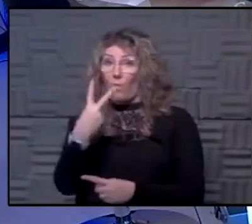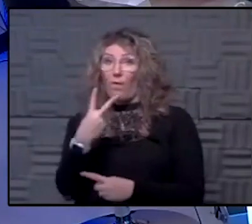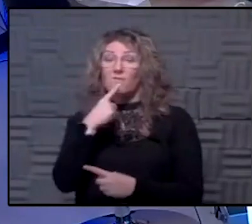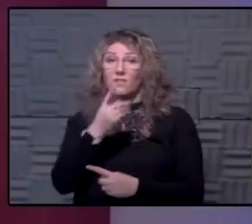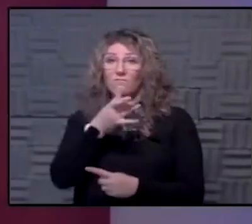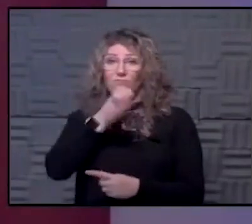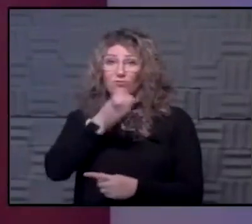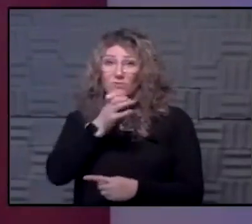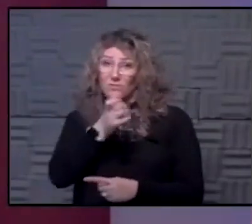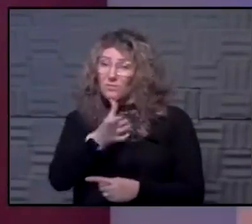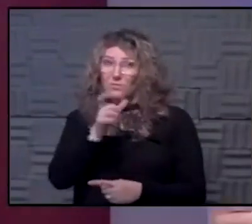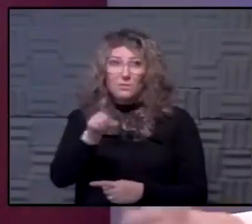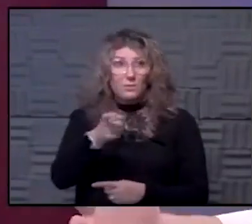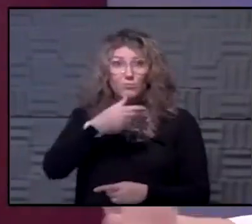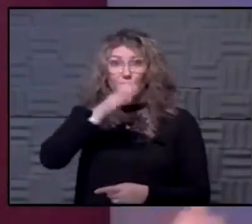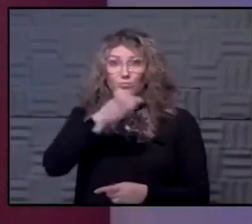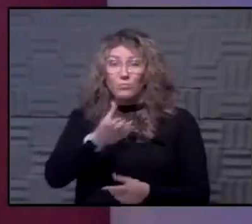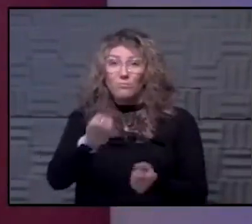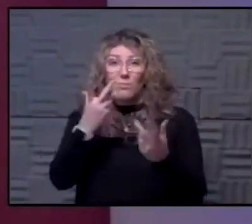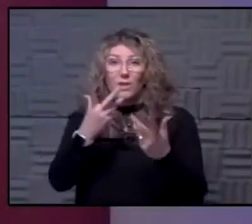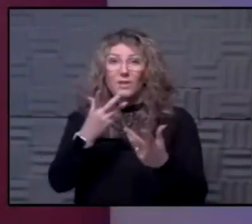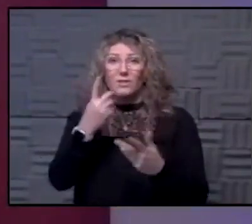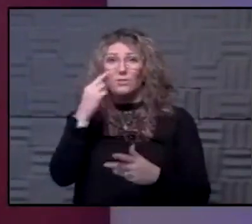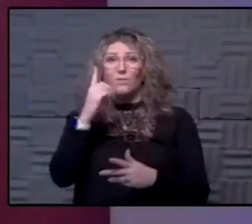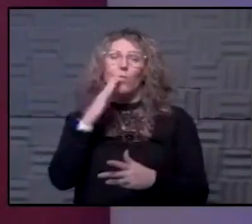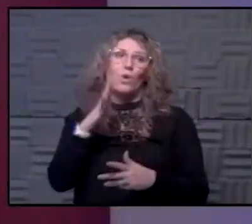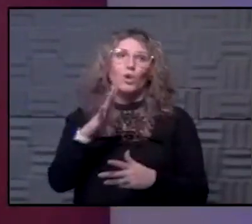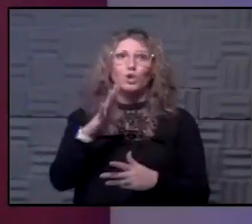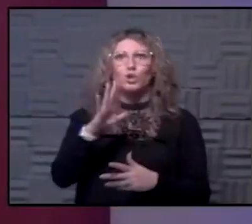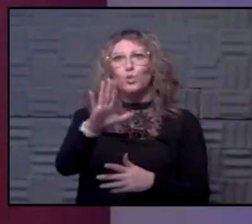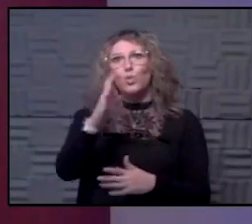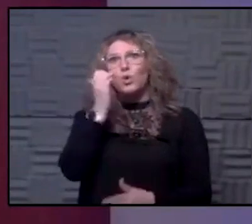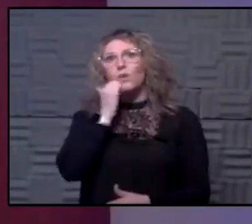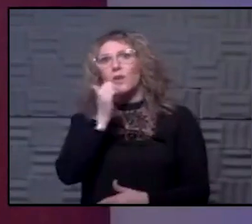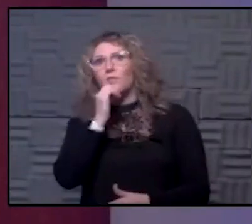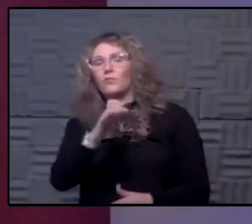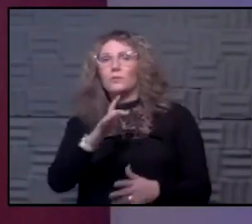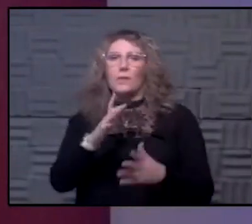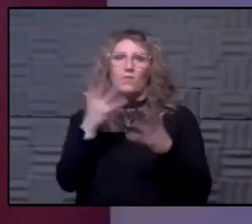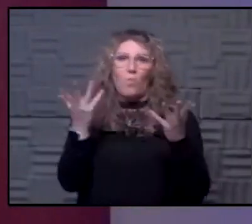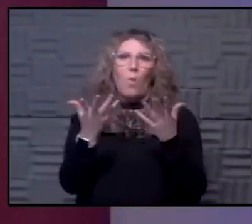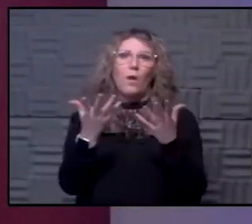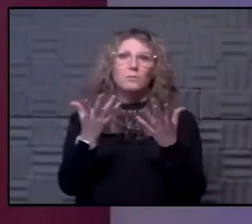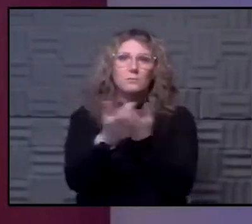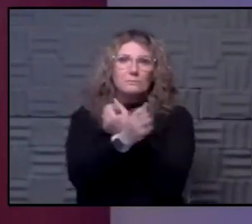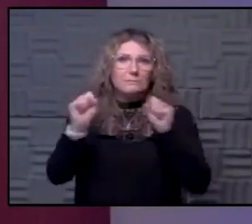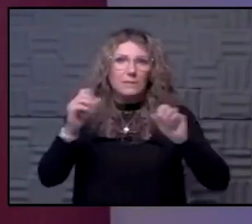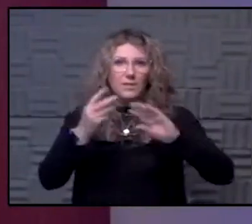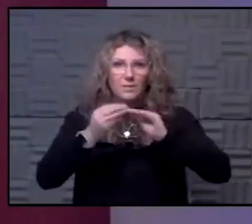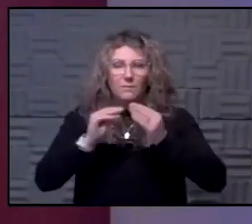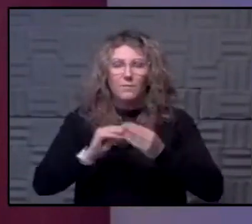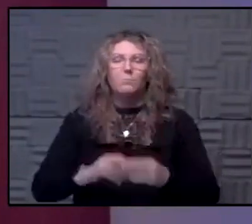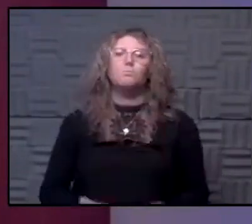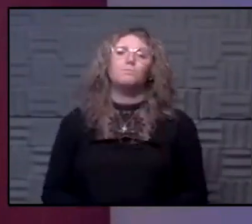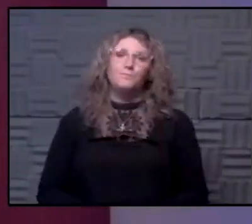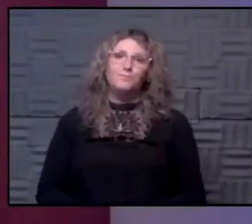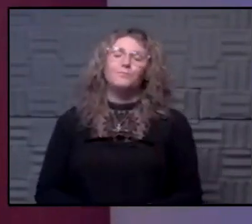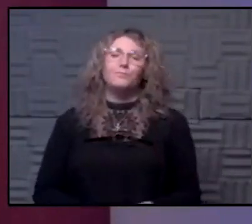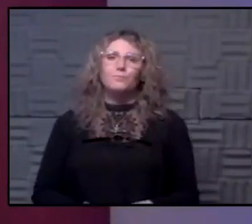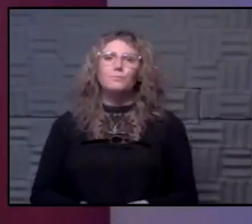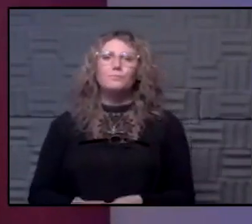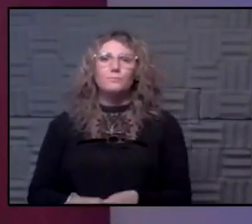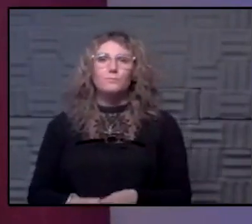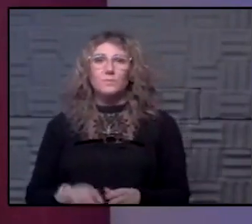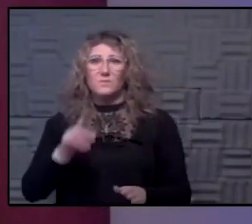drink that much in order to get your daily quotient of what's safe. It's really